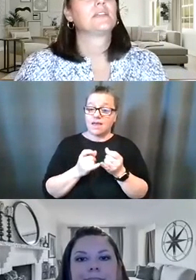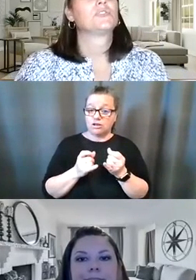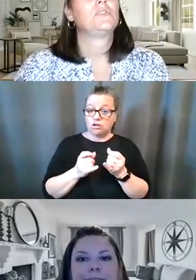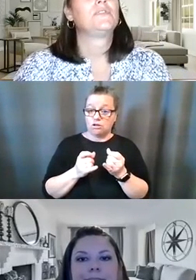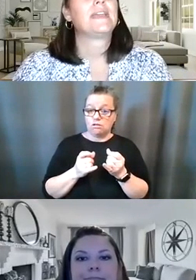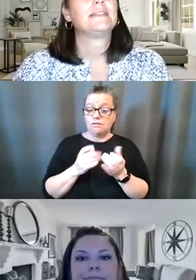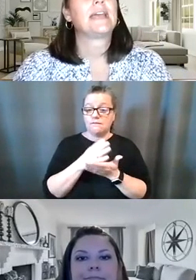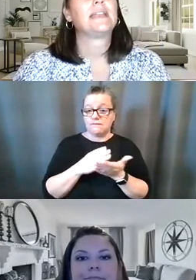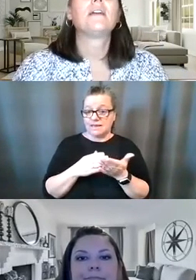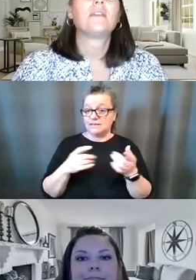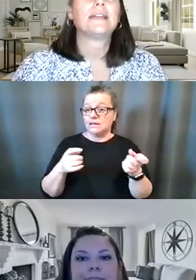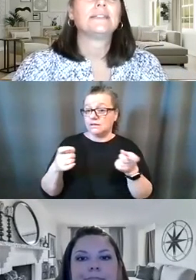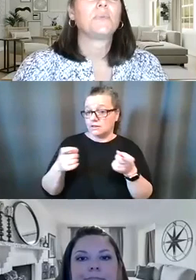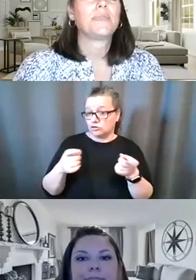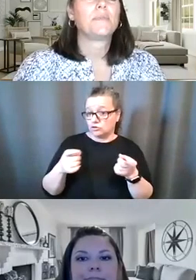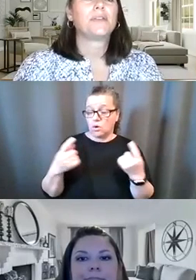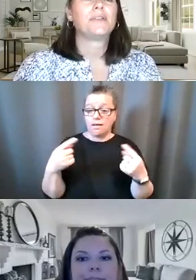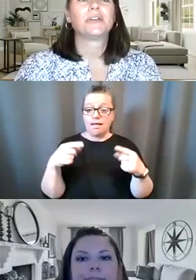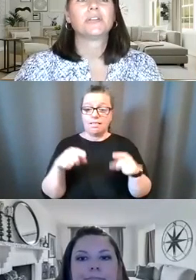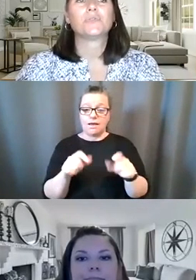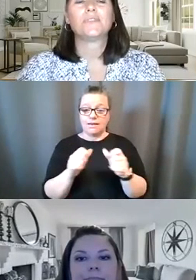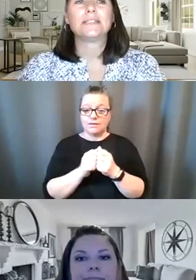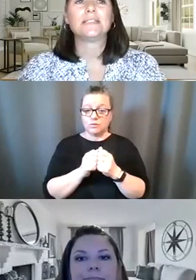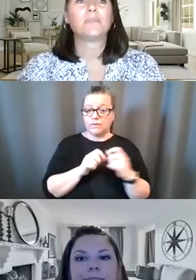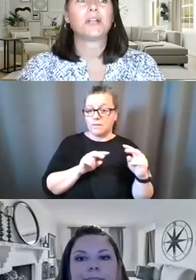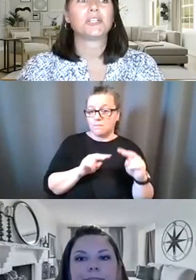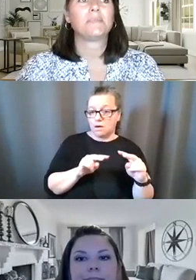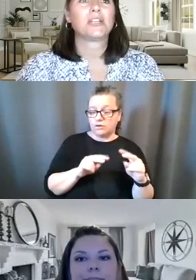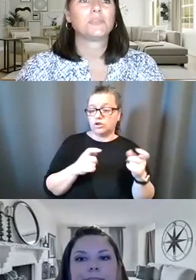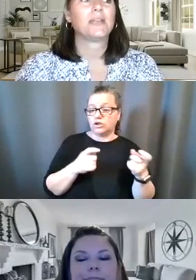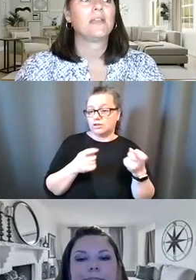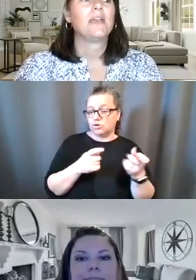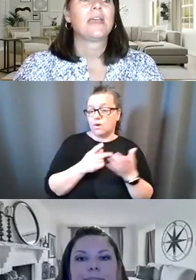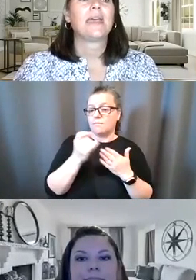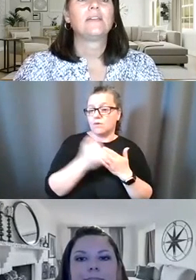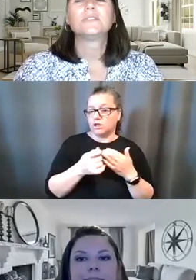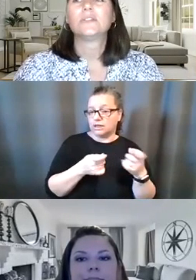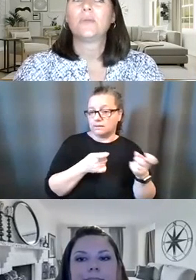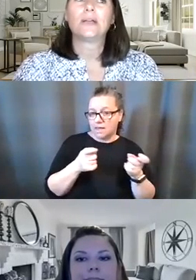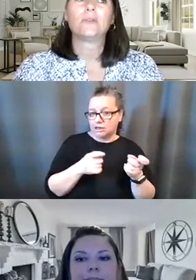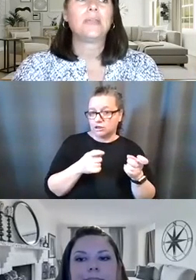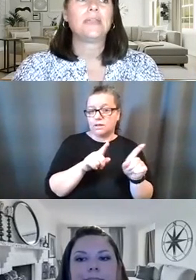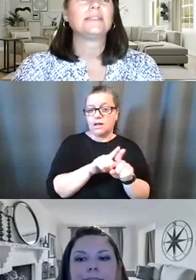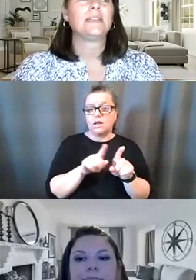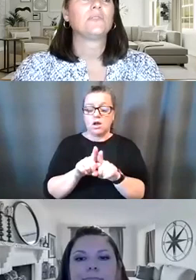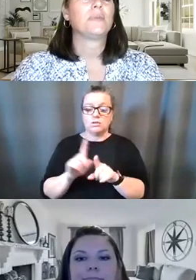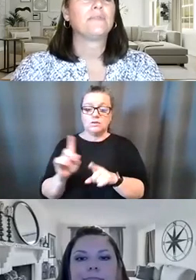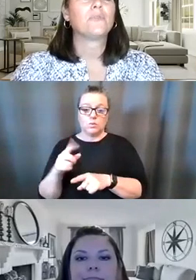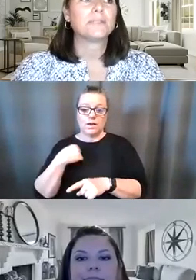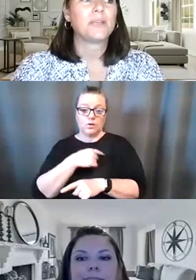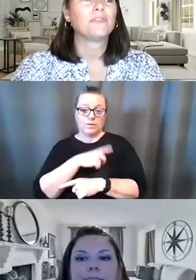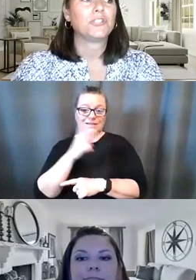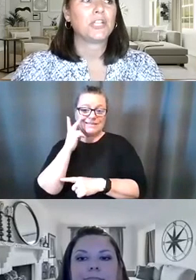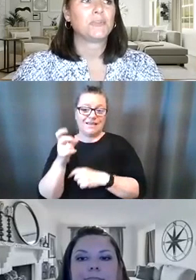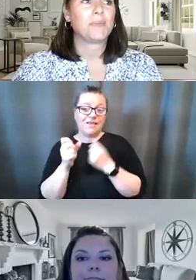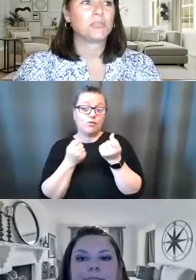is the control phase, and it aligns with the monitor and control phases of project management, and also where we see the